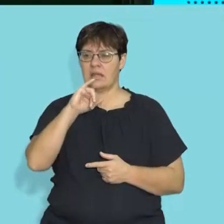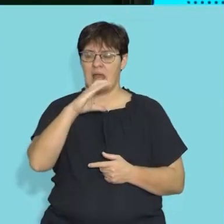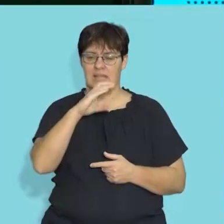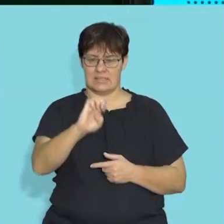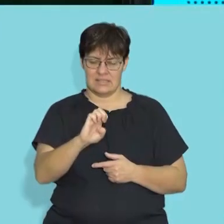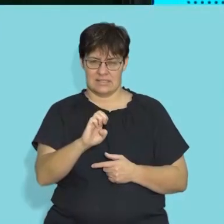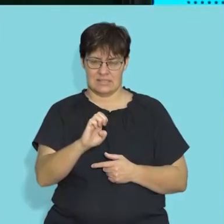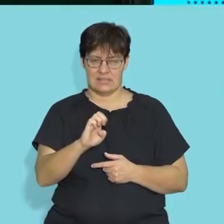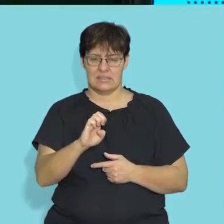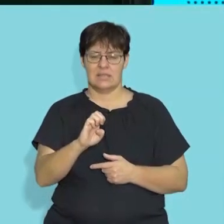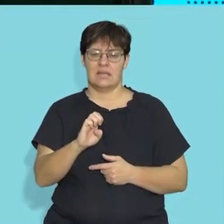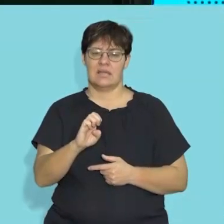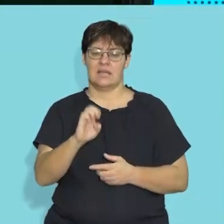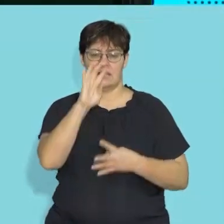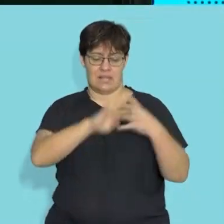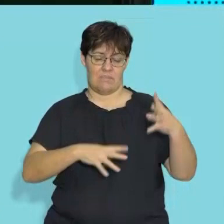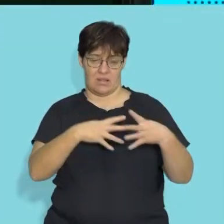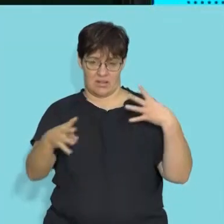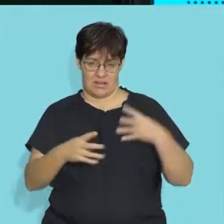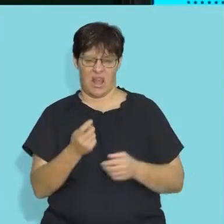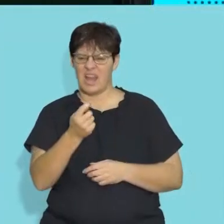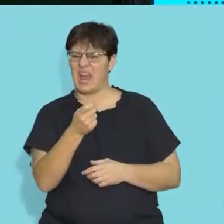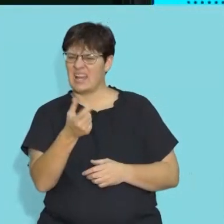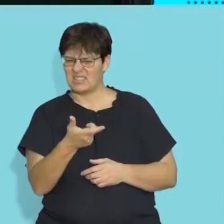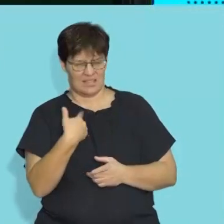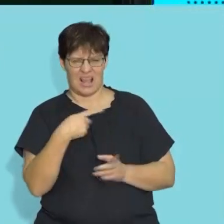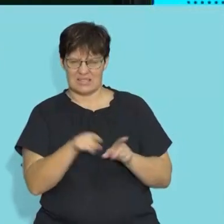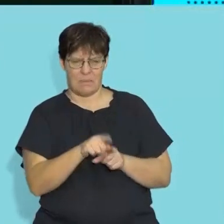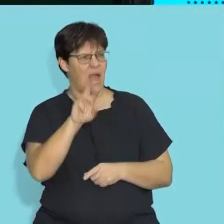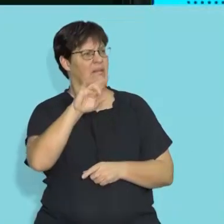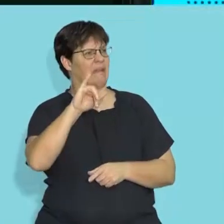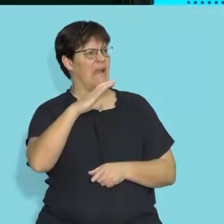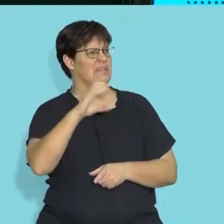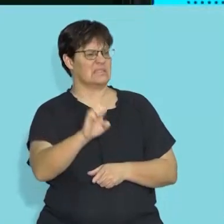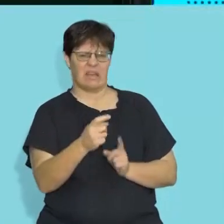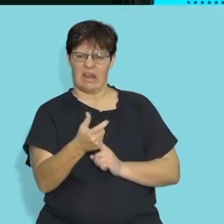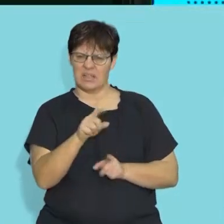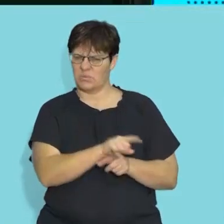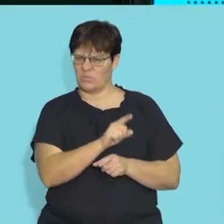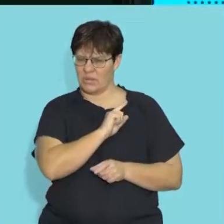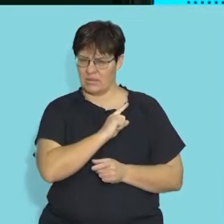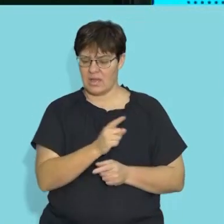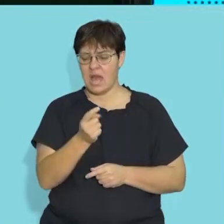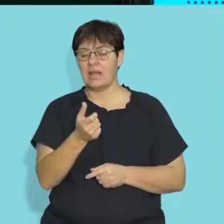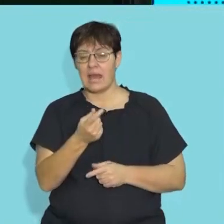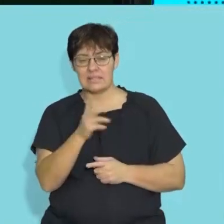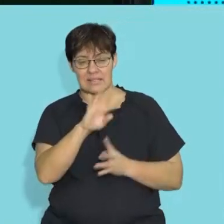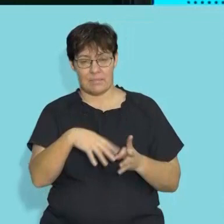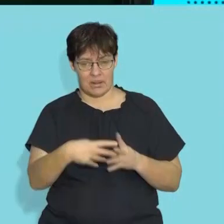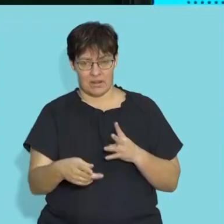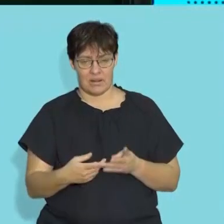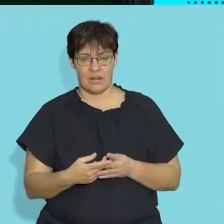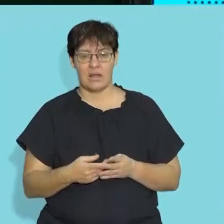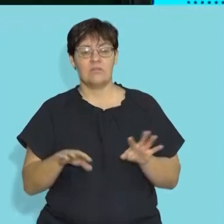is as in rice that we eat. And I will explain to you now why I call it the rice table. The rice table is